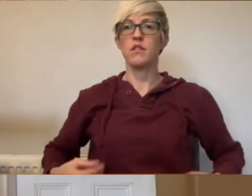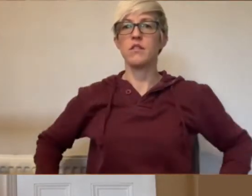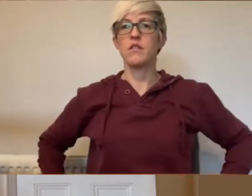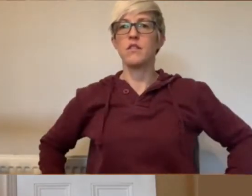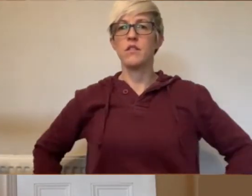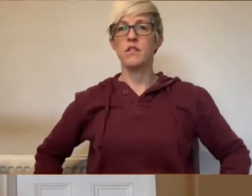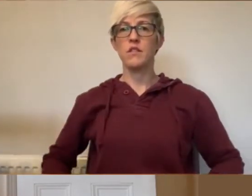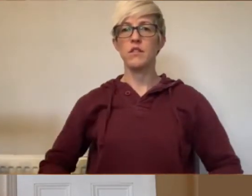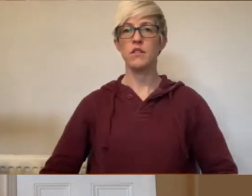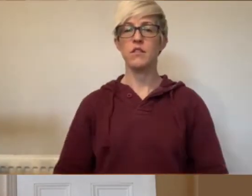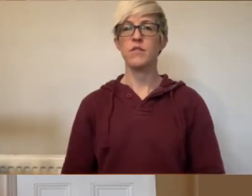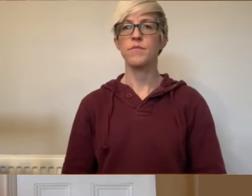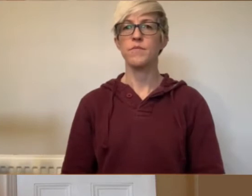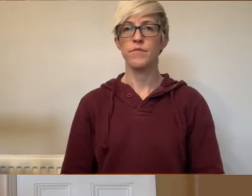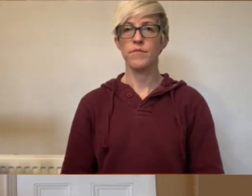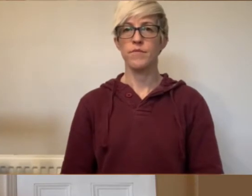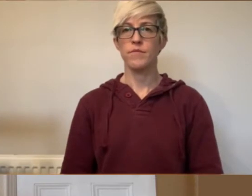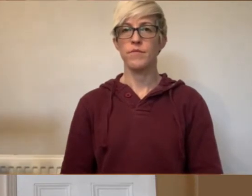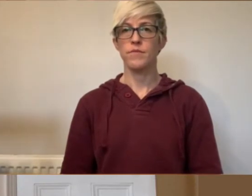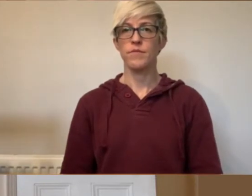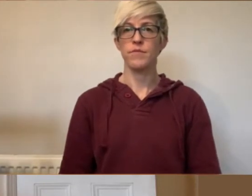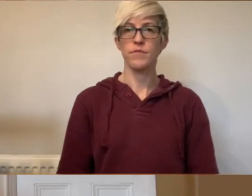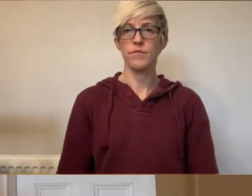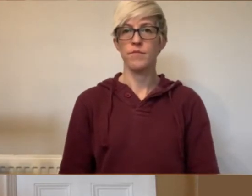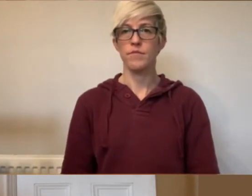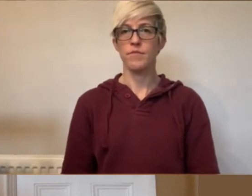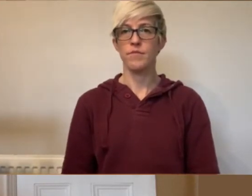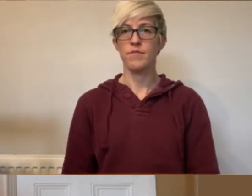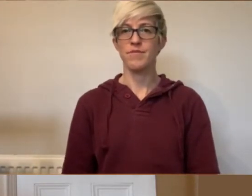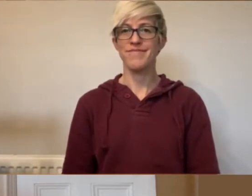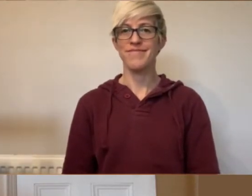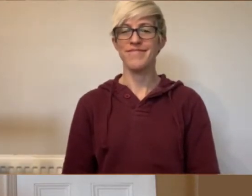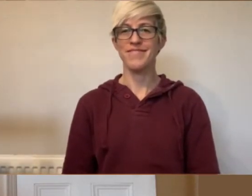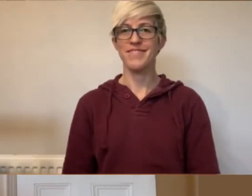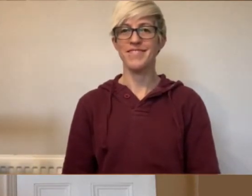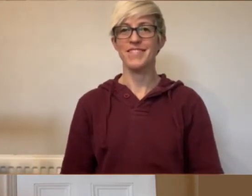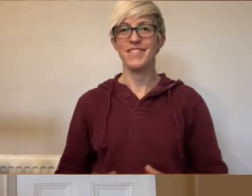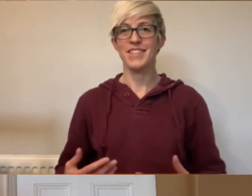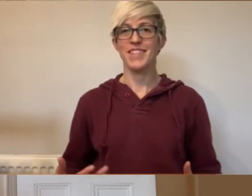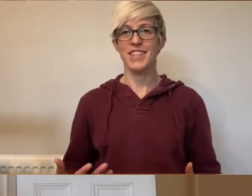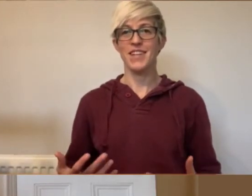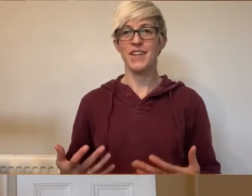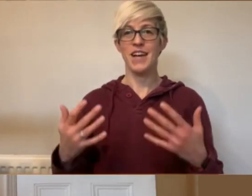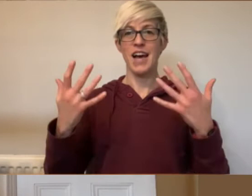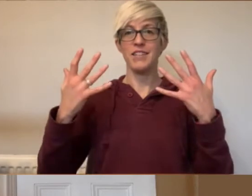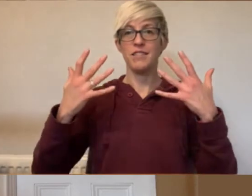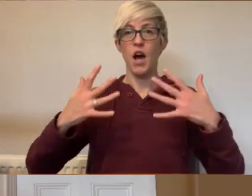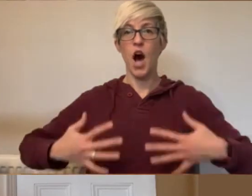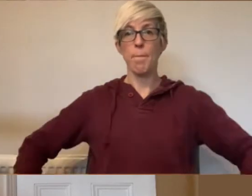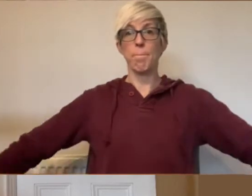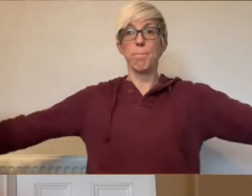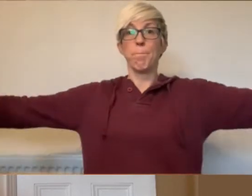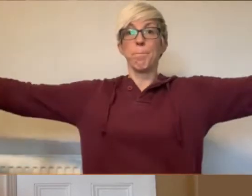And then slowly stop. Bringing the arms up to bring the hands up above